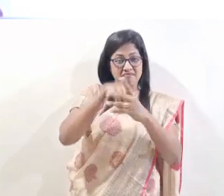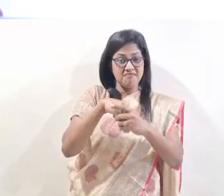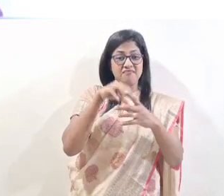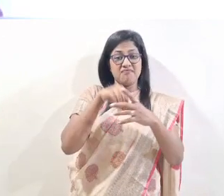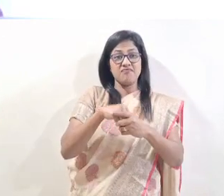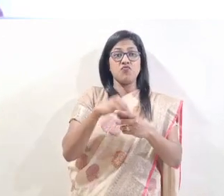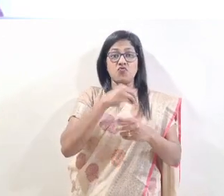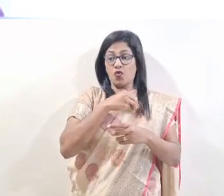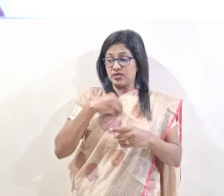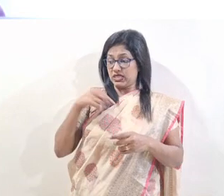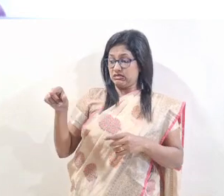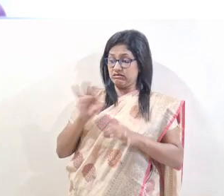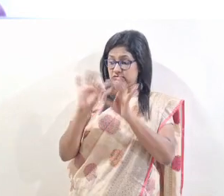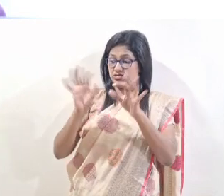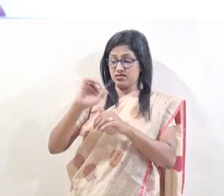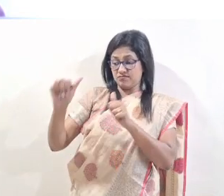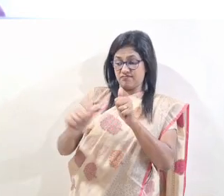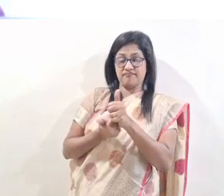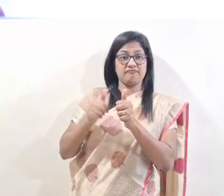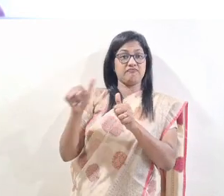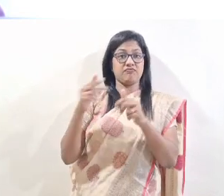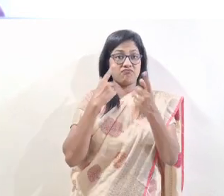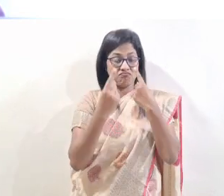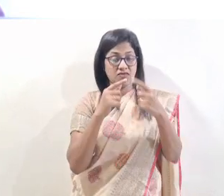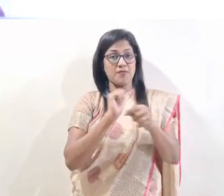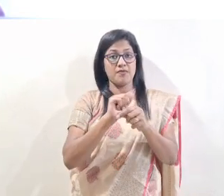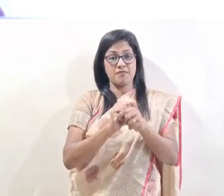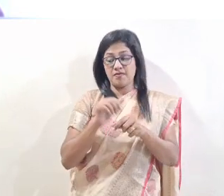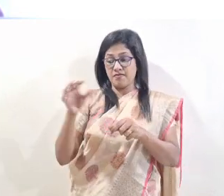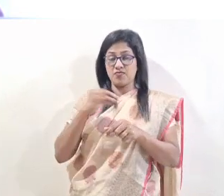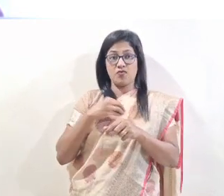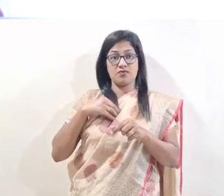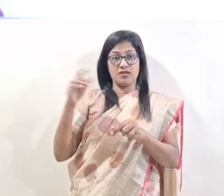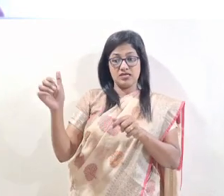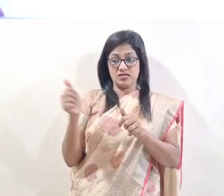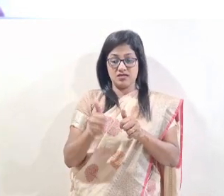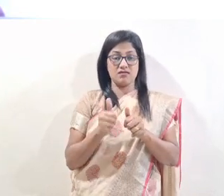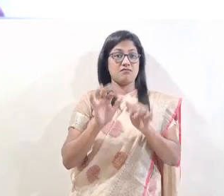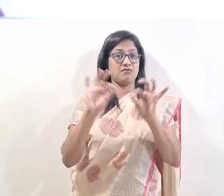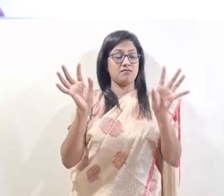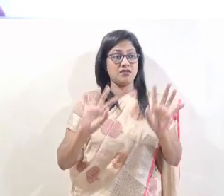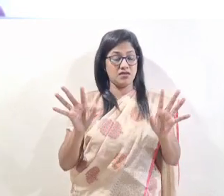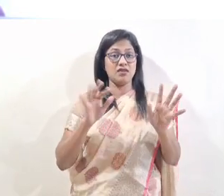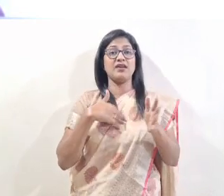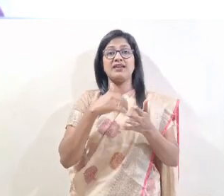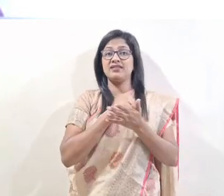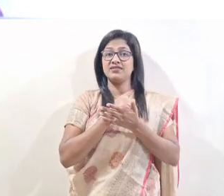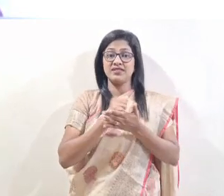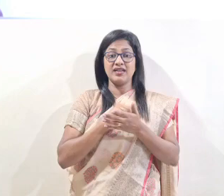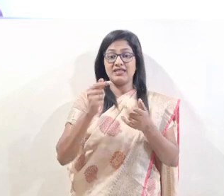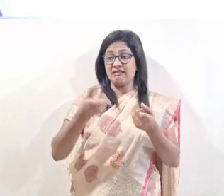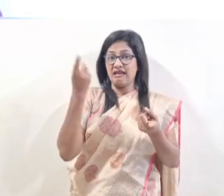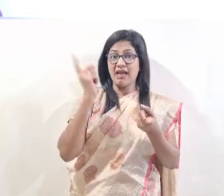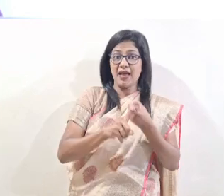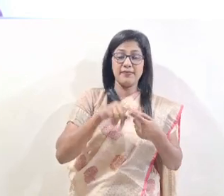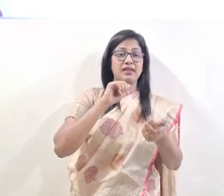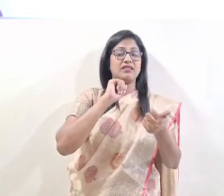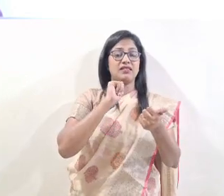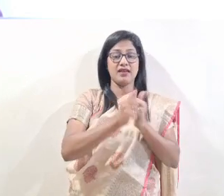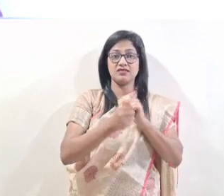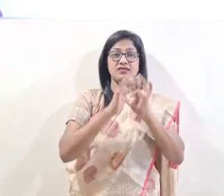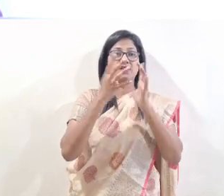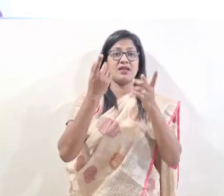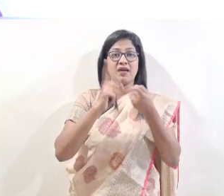had doctors on site. So, and we did not allow any mishap to happen.